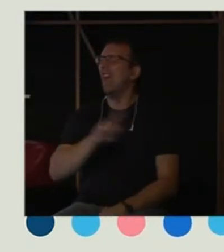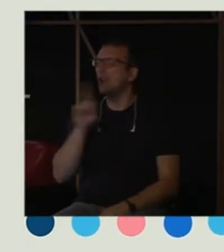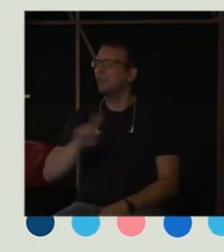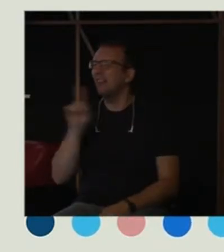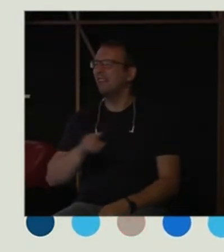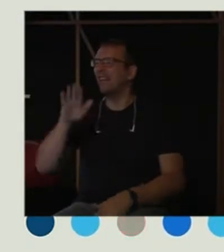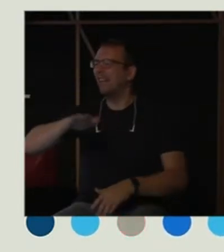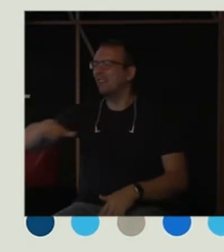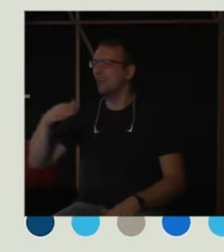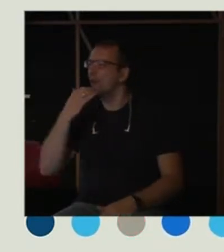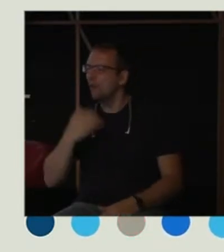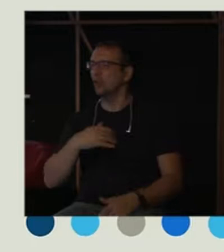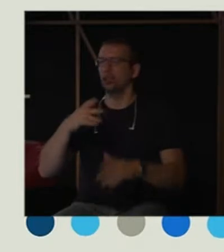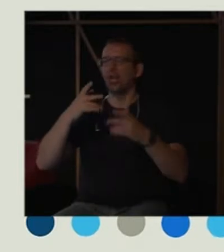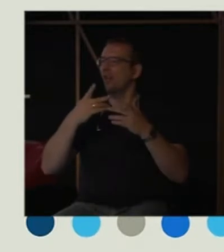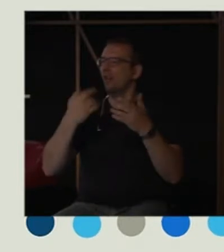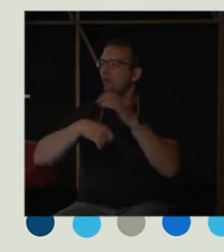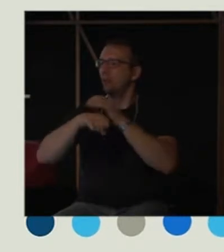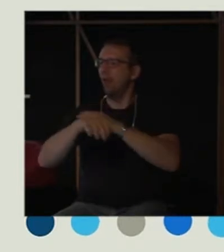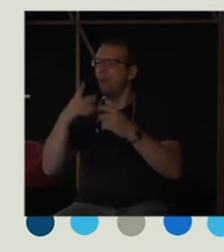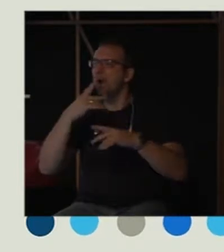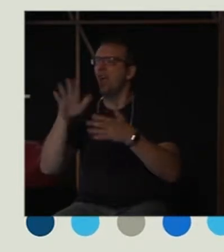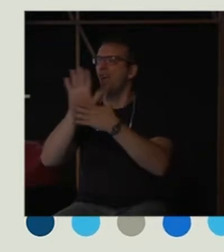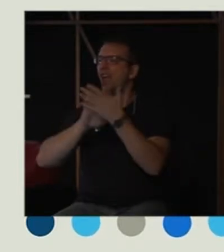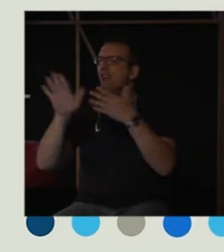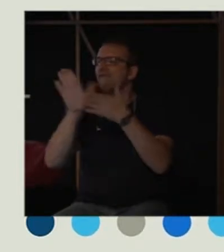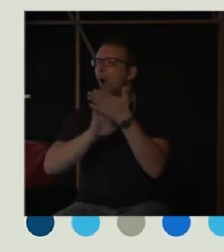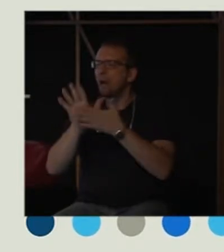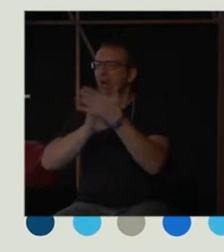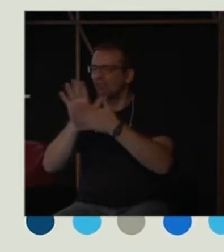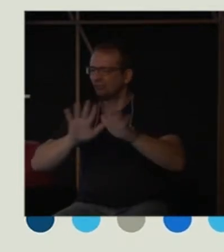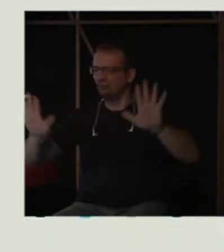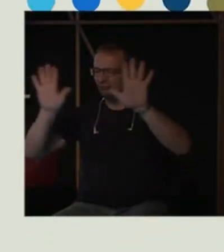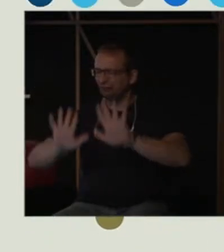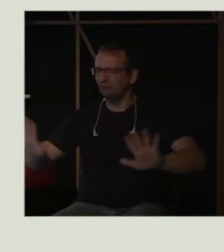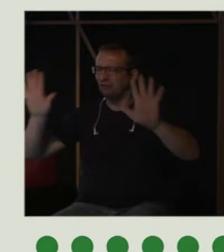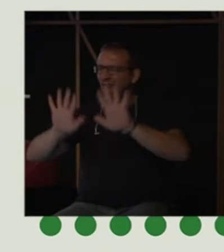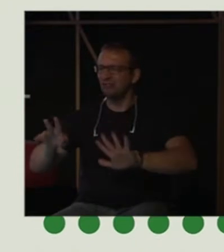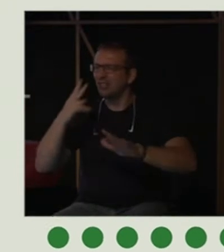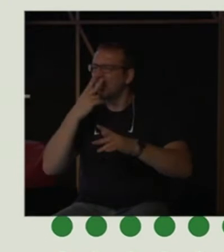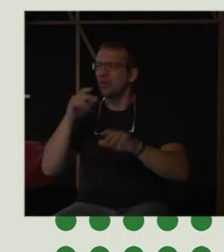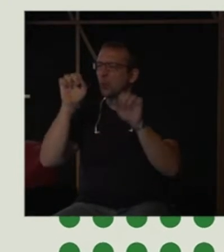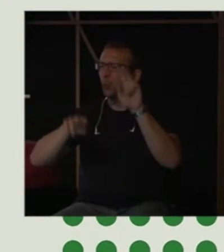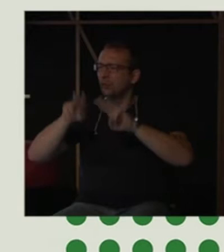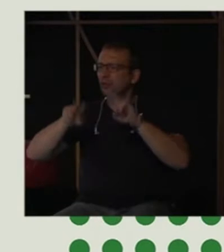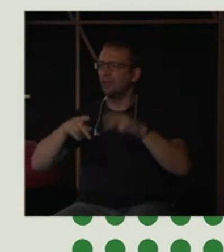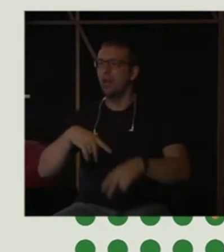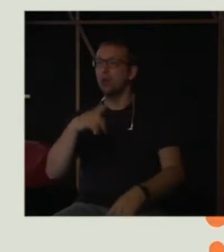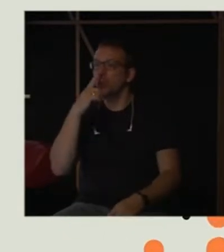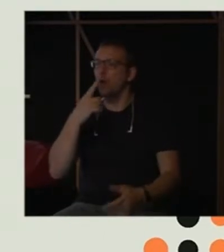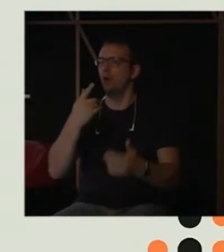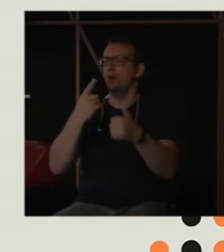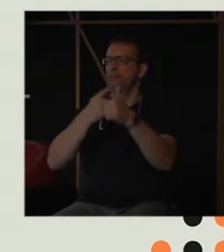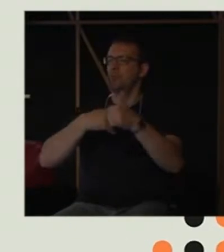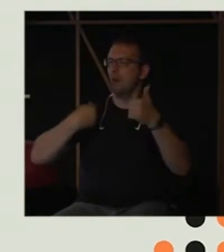For those with colour vision deficiency, that means plenty of opportunity for colour clashes. And it's not just the kids. It's equipment